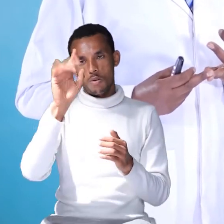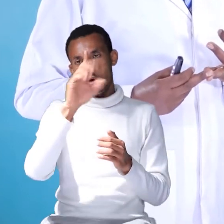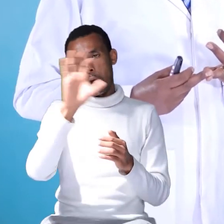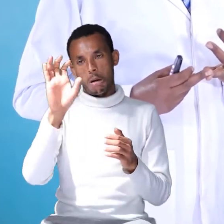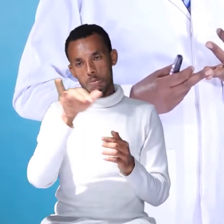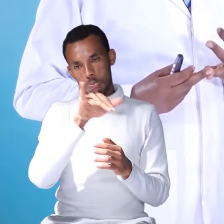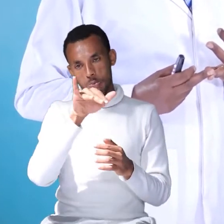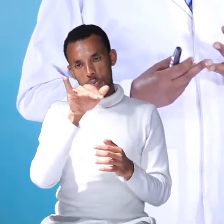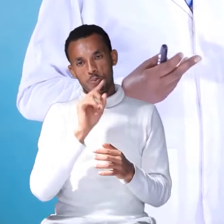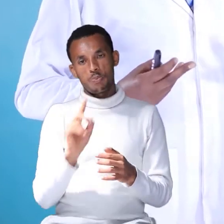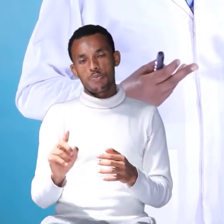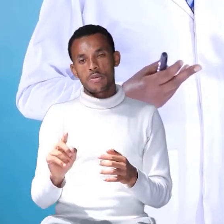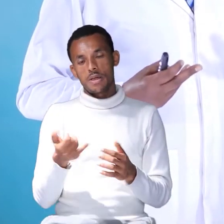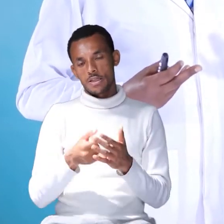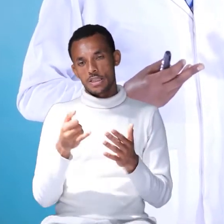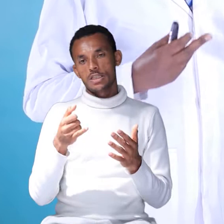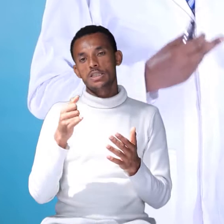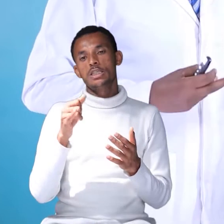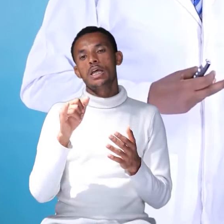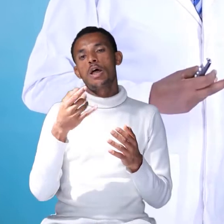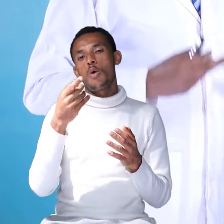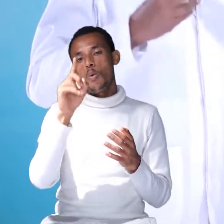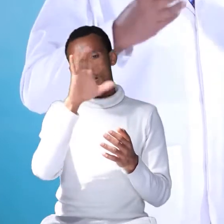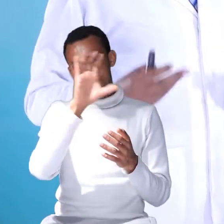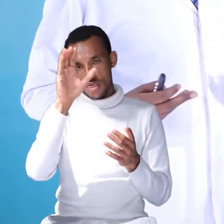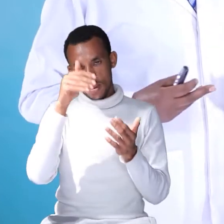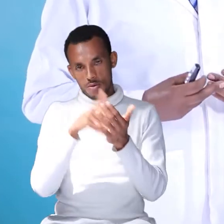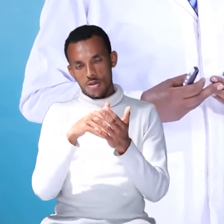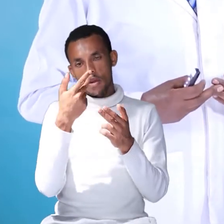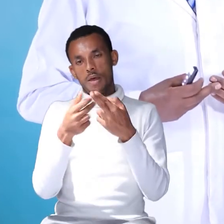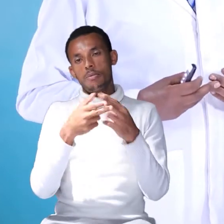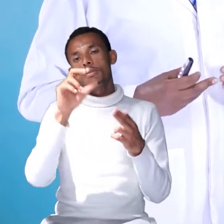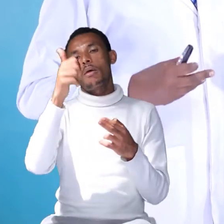it will be. That is the interest. 1,000